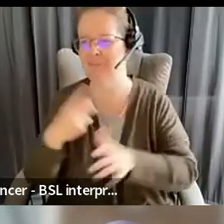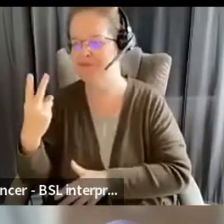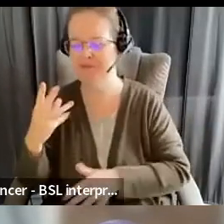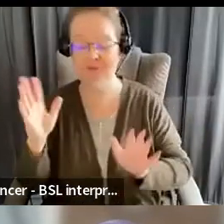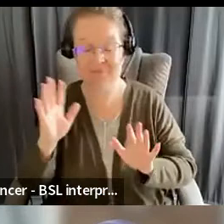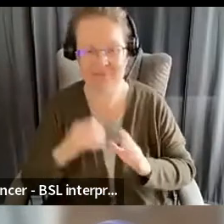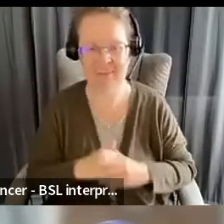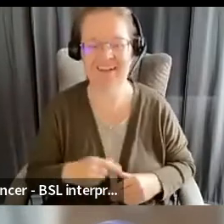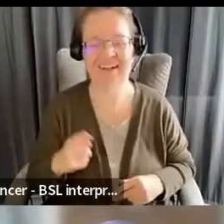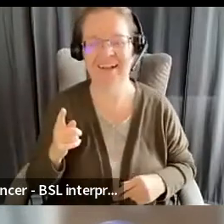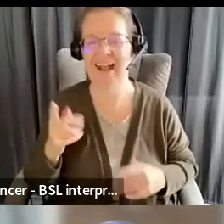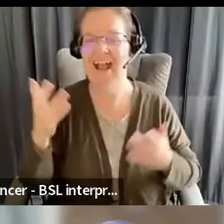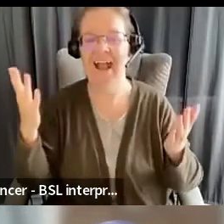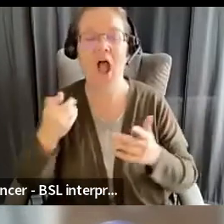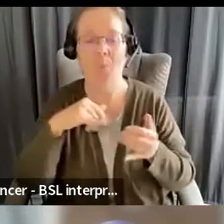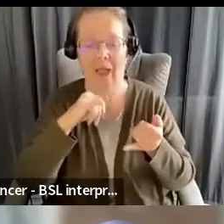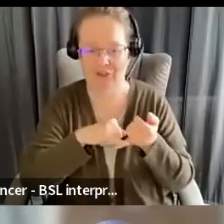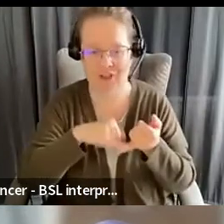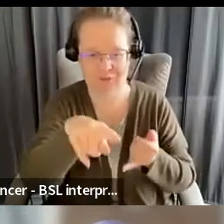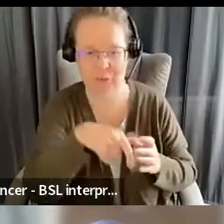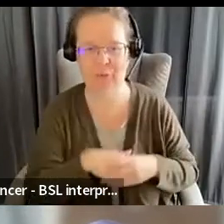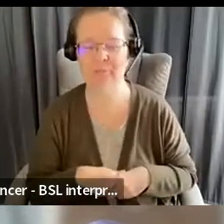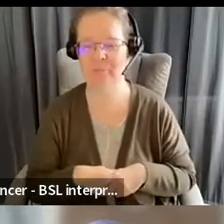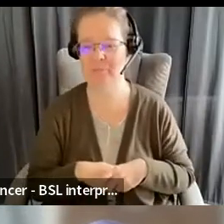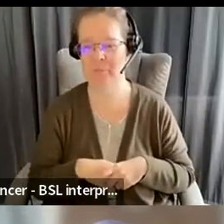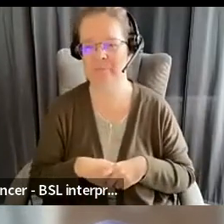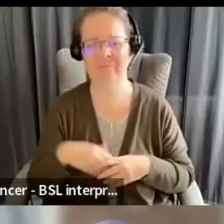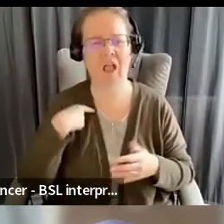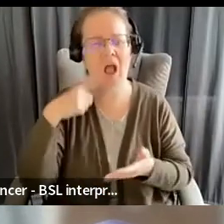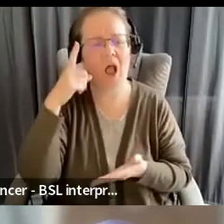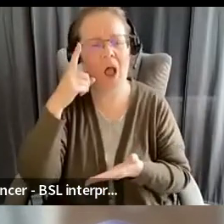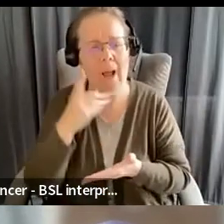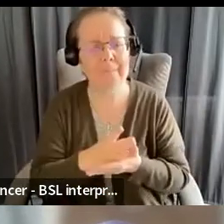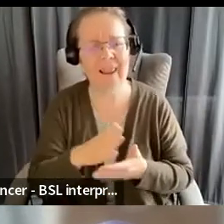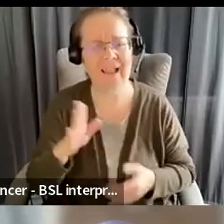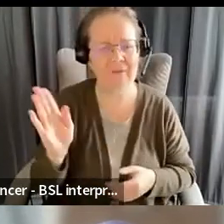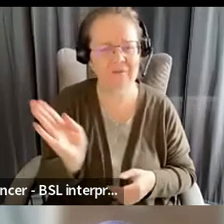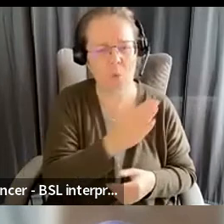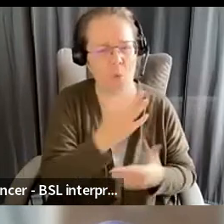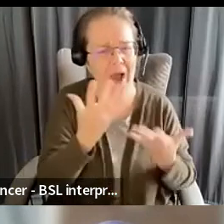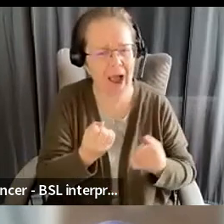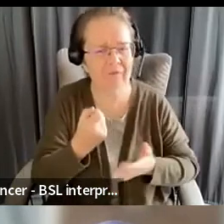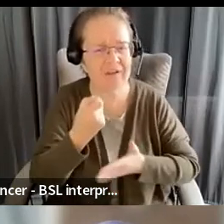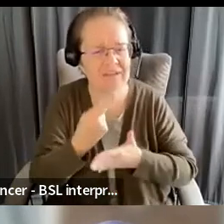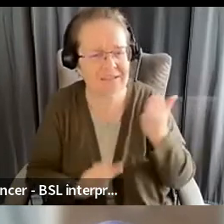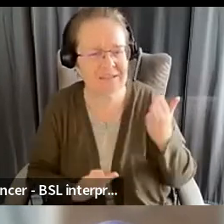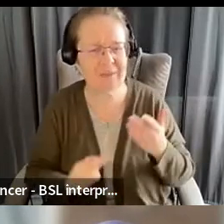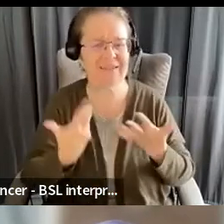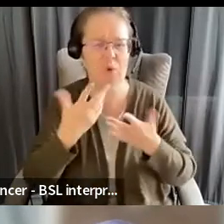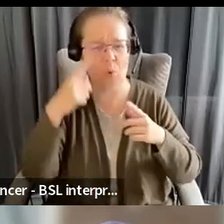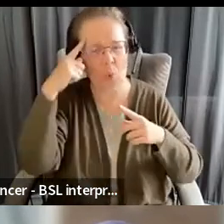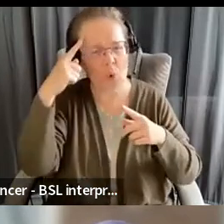And Shantanu. So I believe all of you have disabilities,